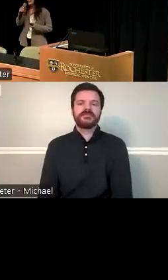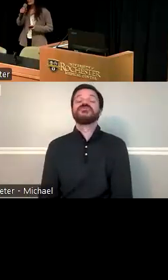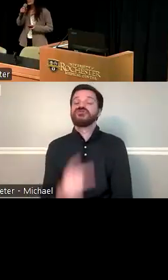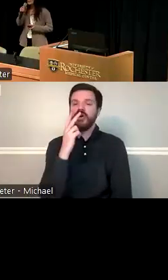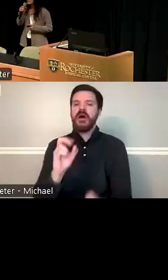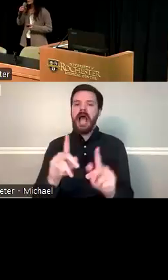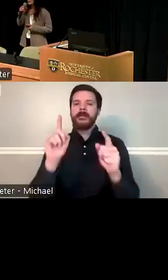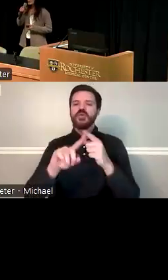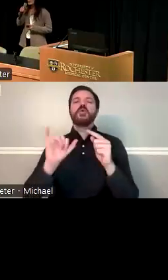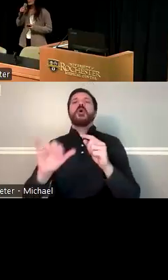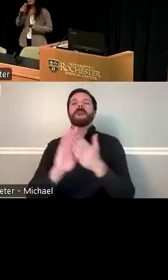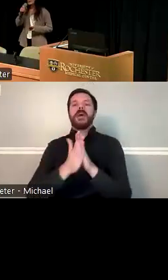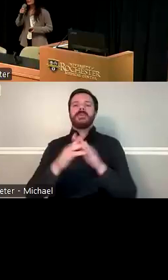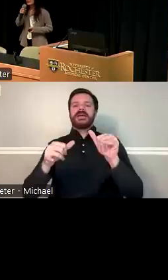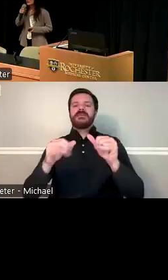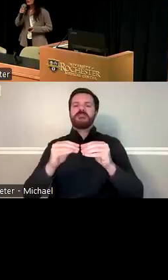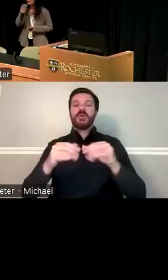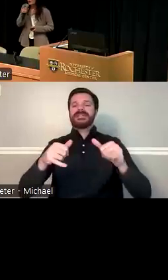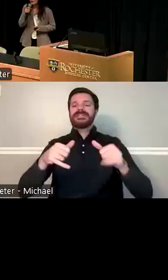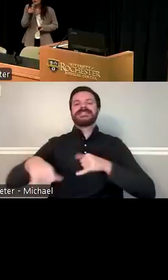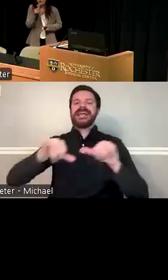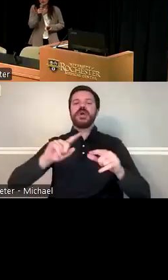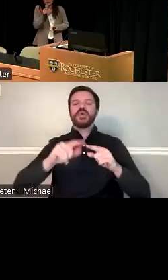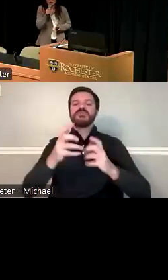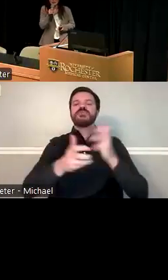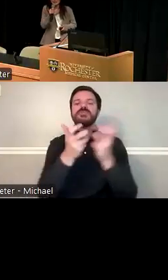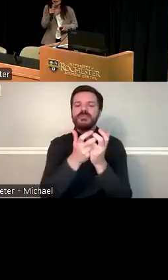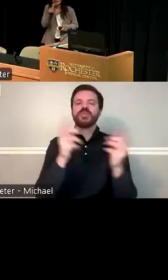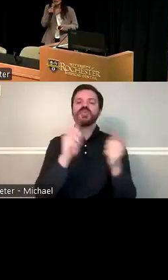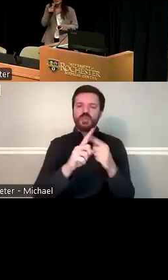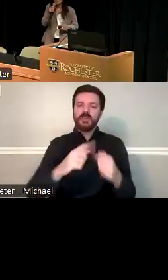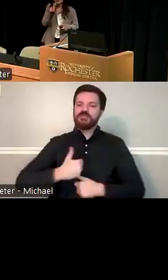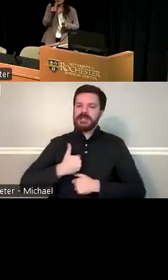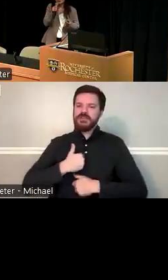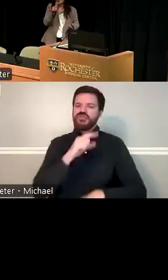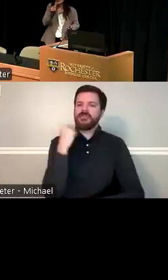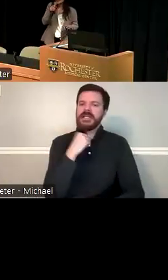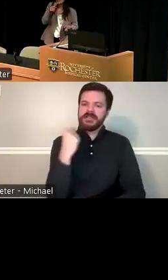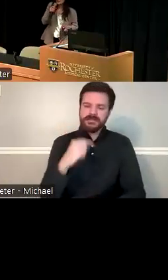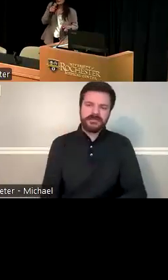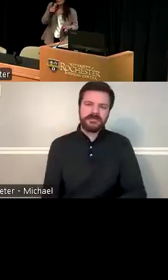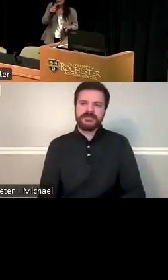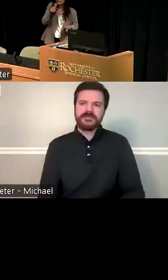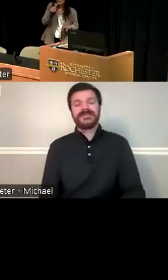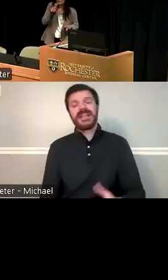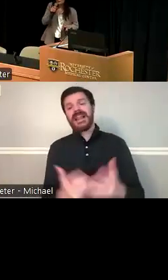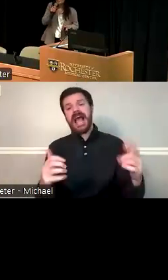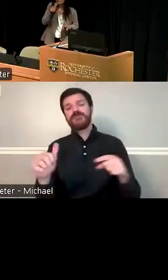to standardize the training that is tailored for the military chaplains. And much of the trainings that are out